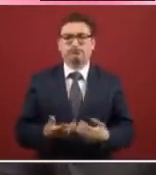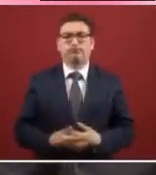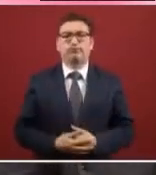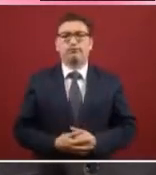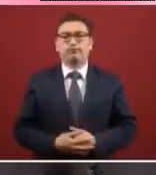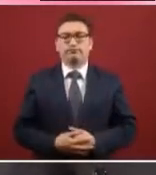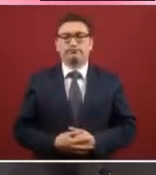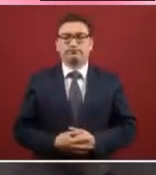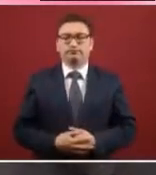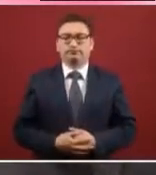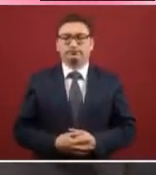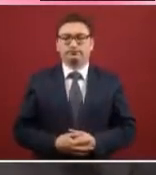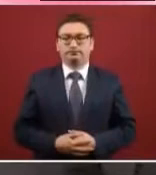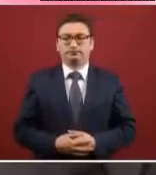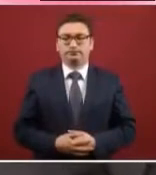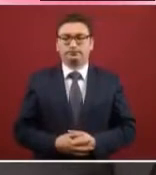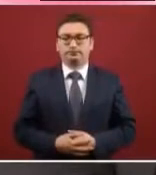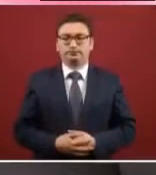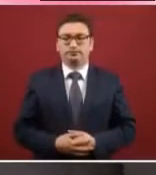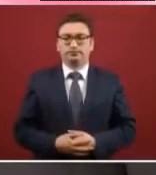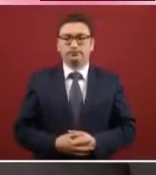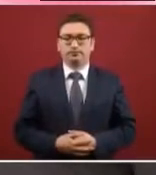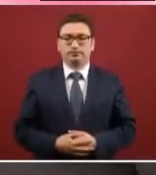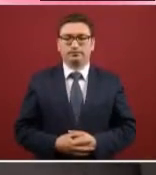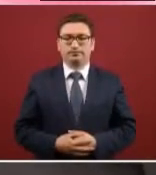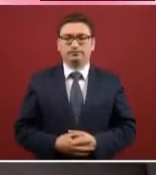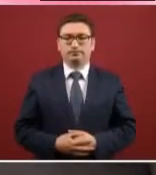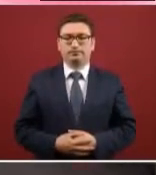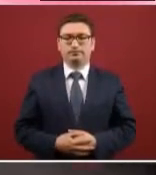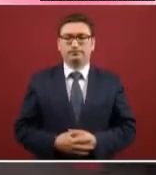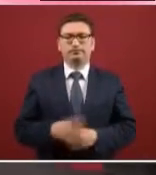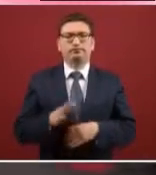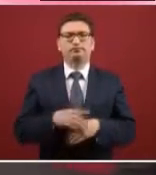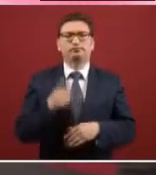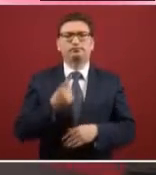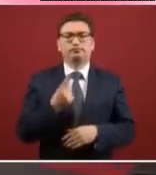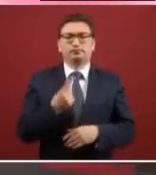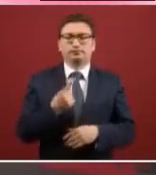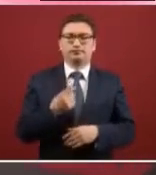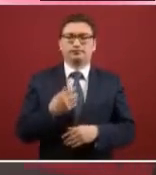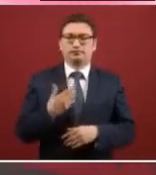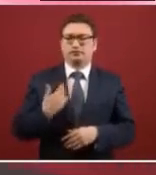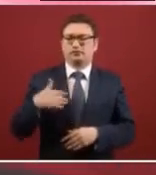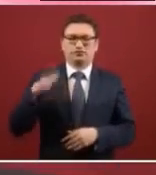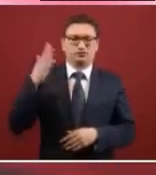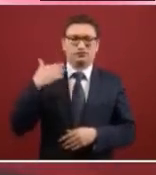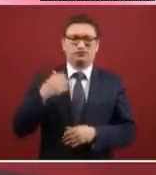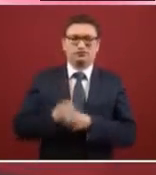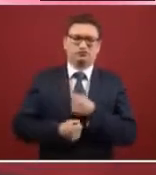so. Because durante muchos años, for many years,